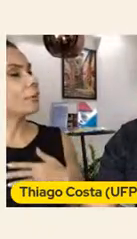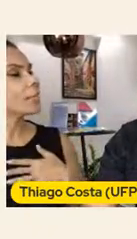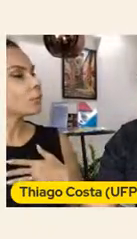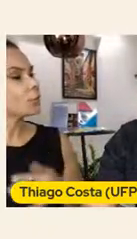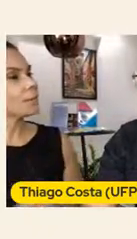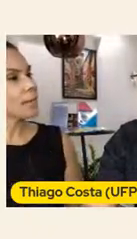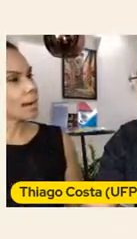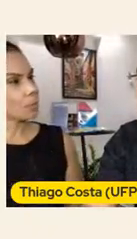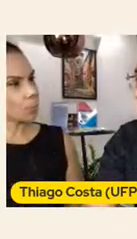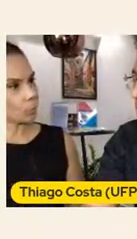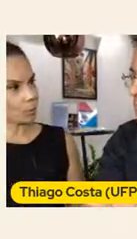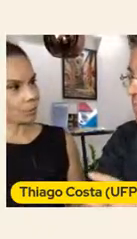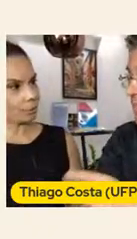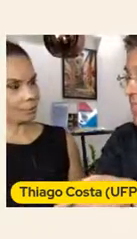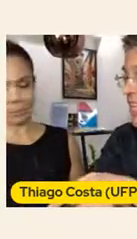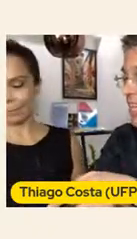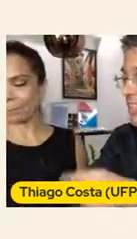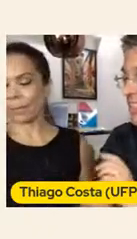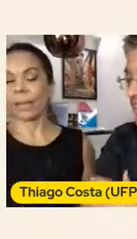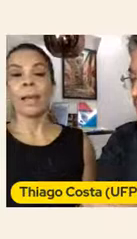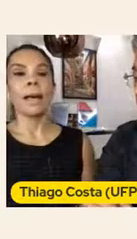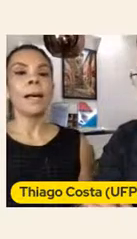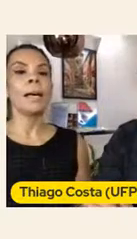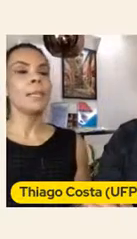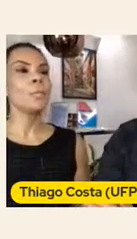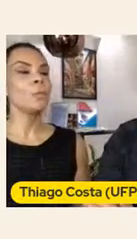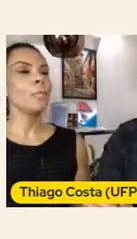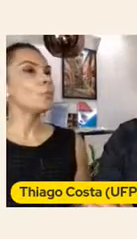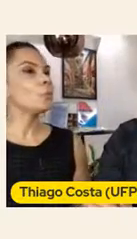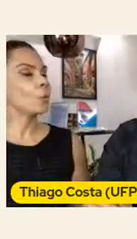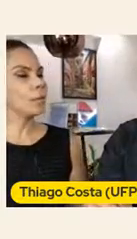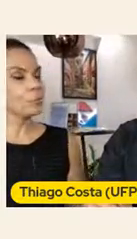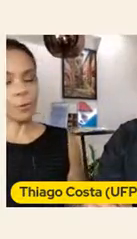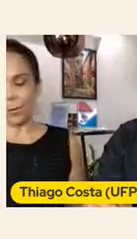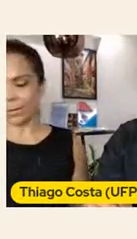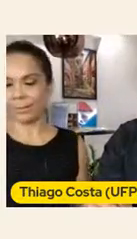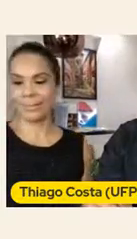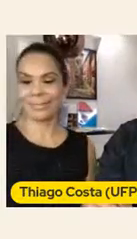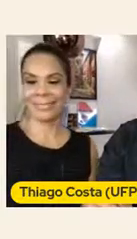My voice is from the airport. Next.